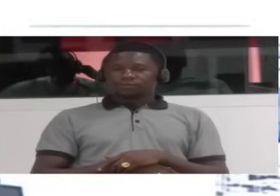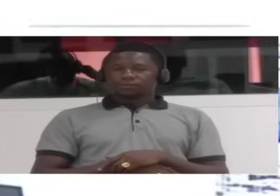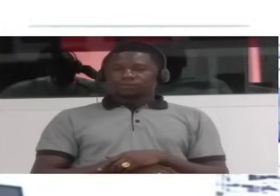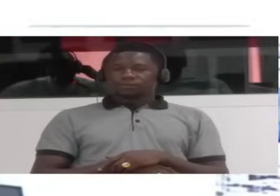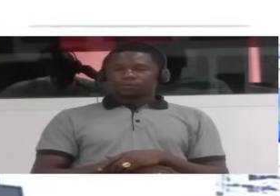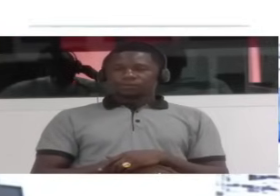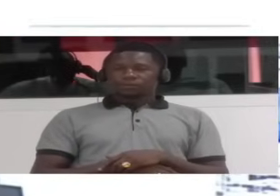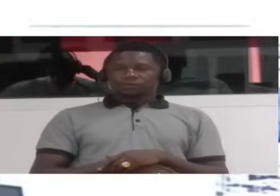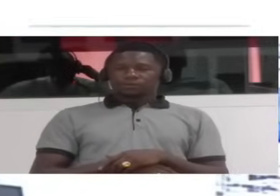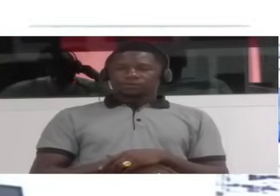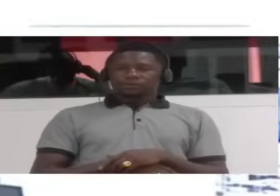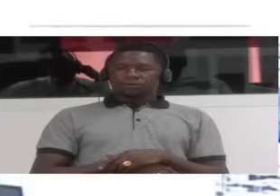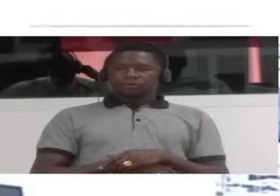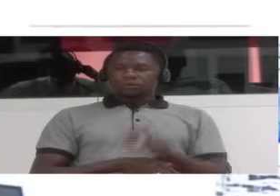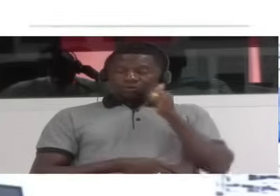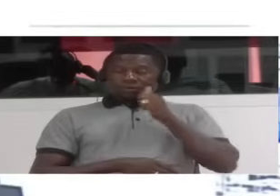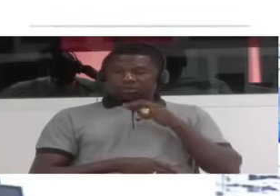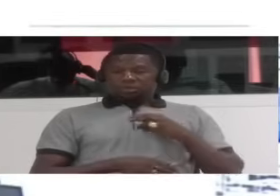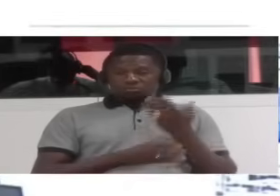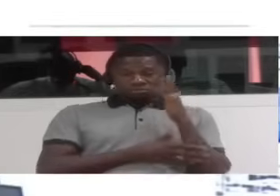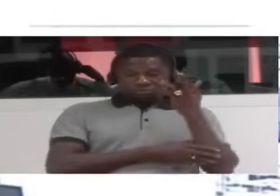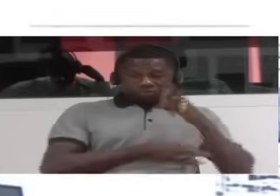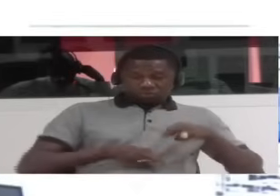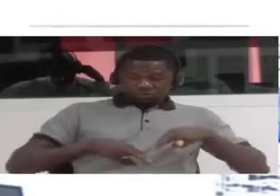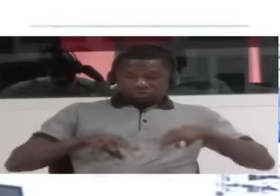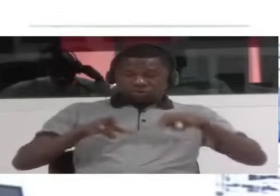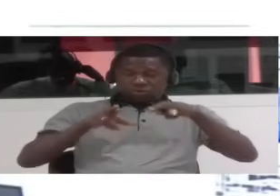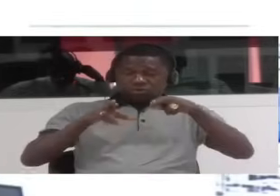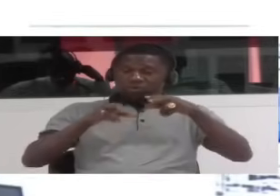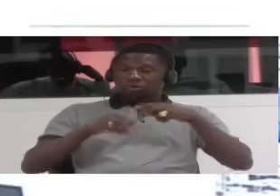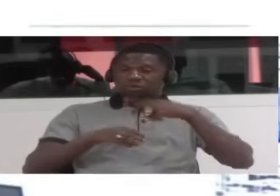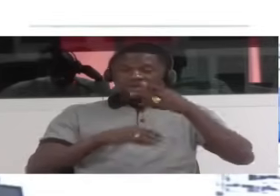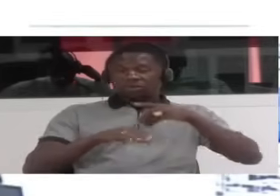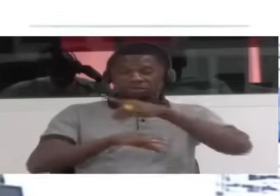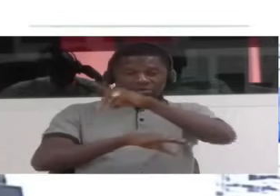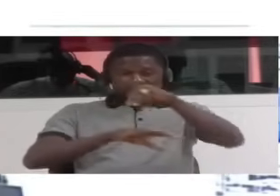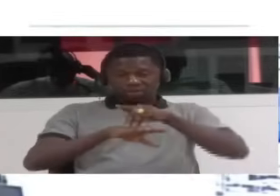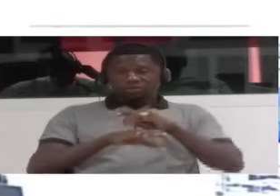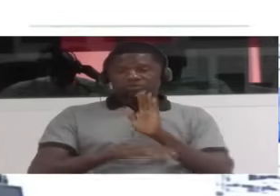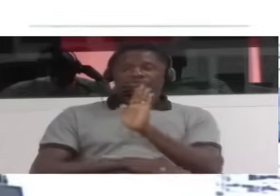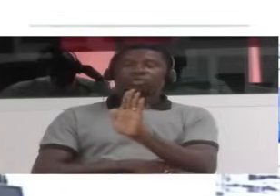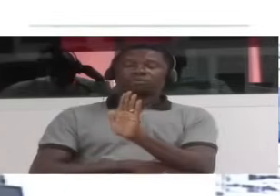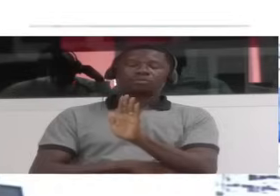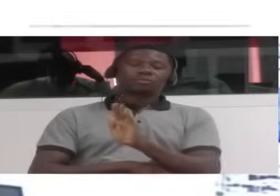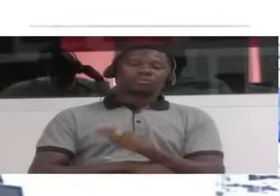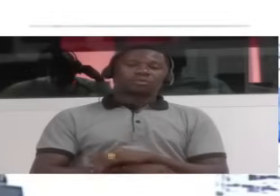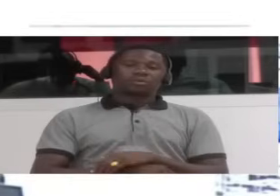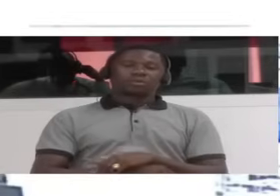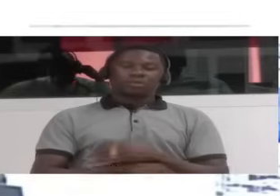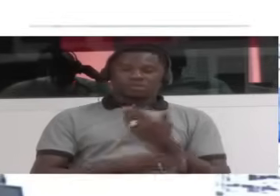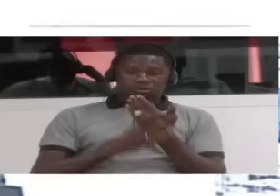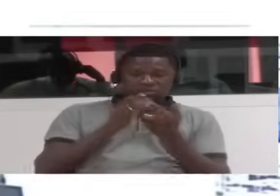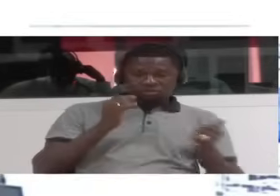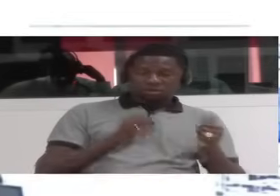So we went up in the bush. Up to a certain stage, he stopped. And he come